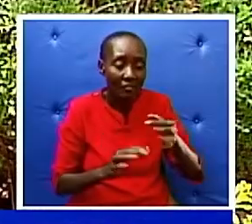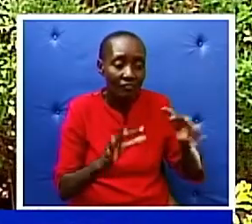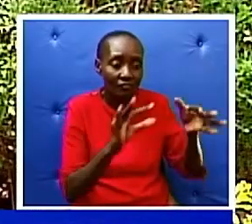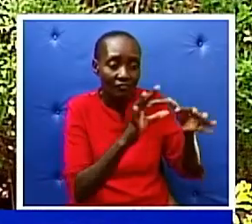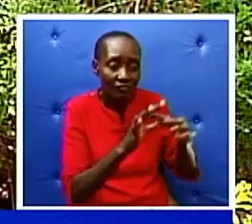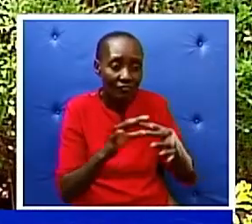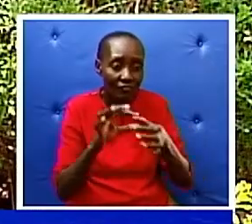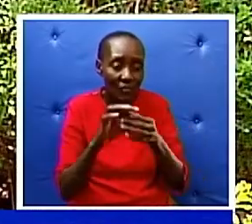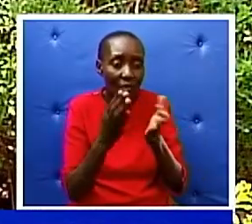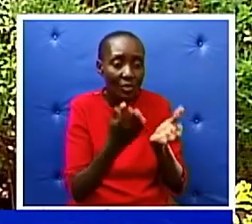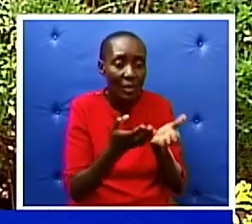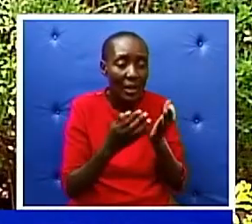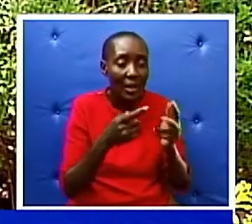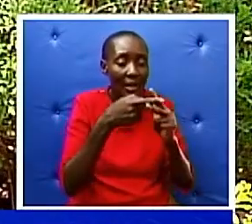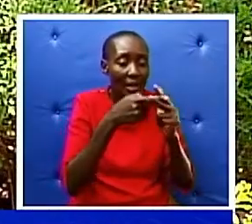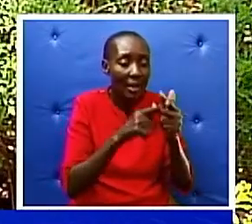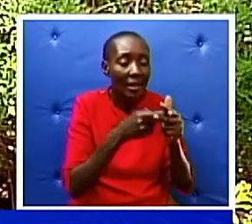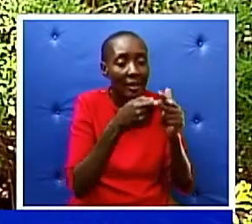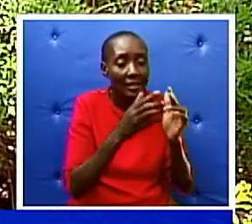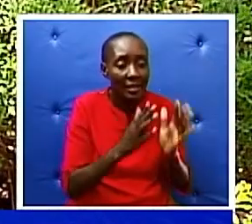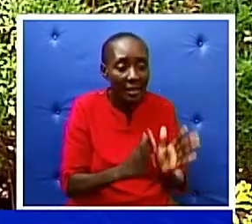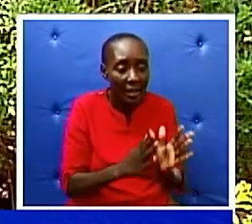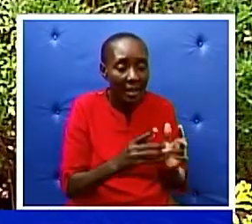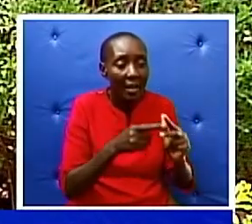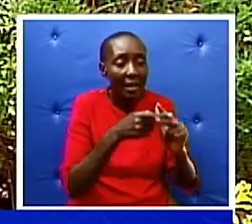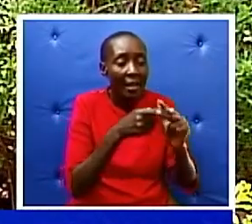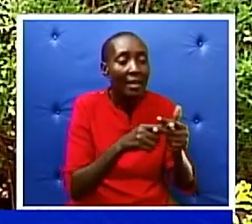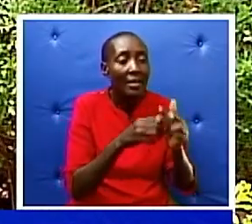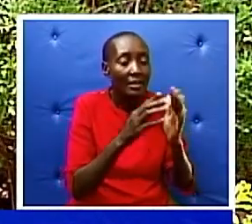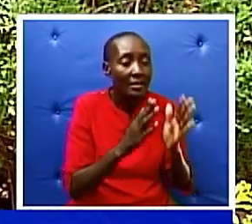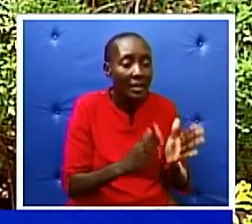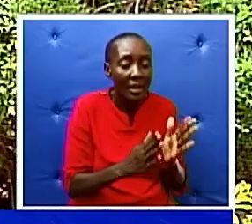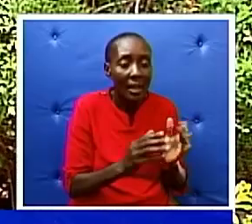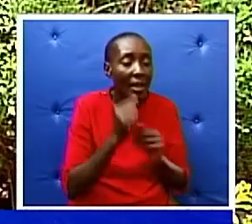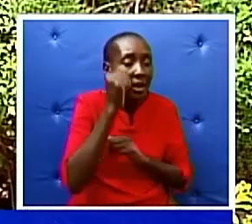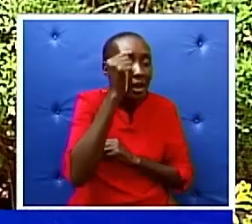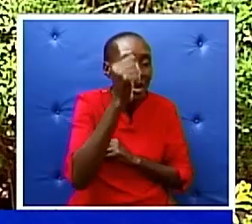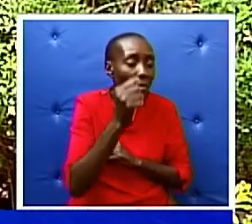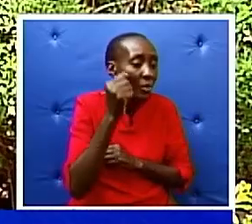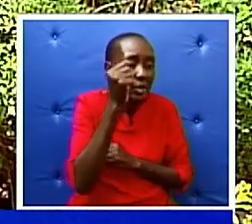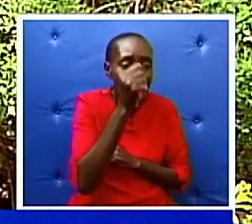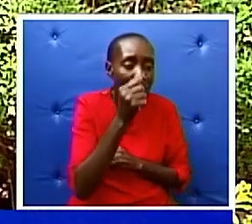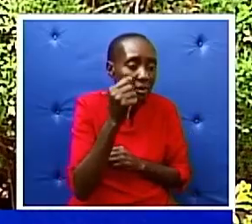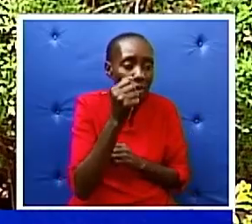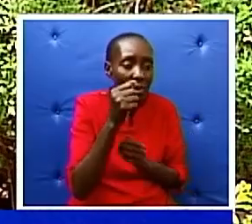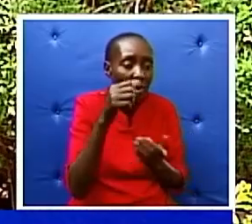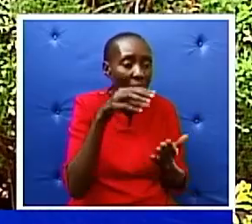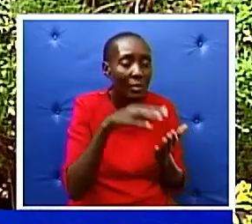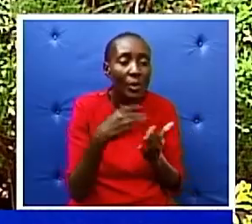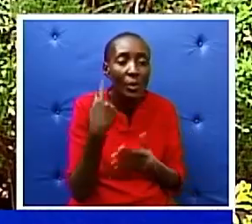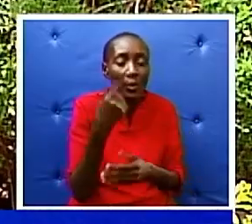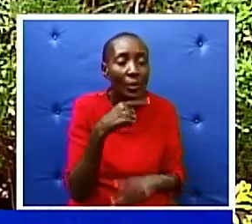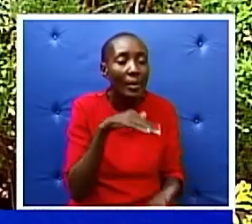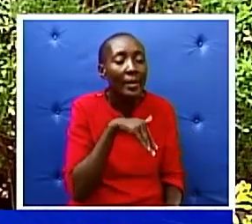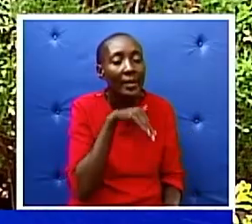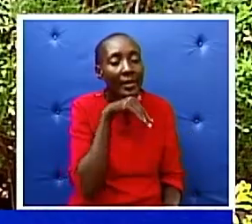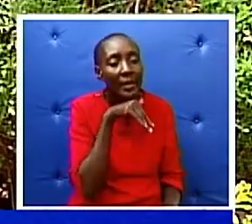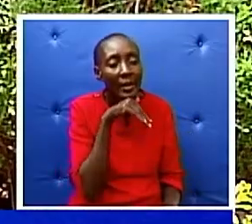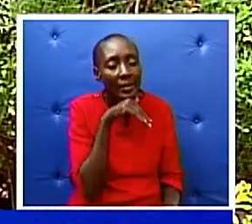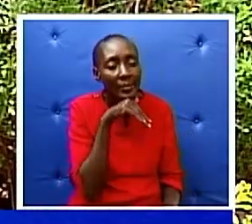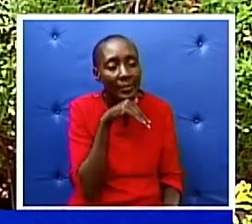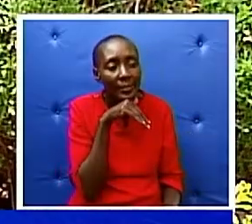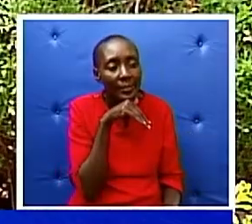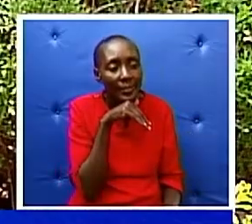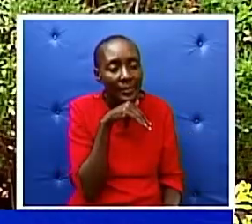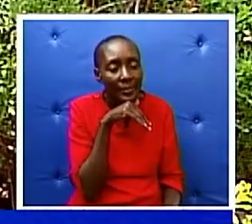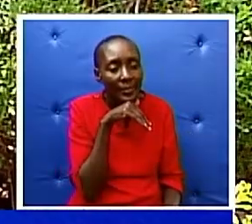to build bridges. Engineers build bridges. And the engineer in our political scene is one Raila Amolo Odinga.